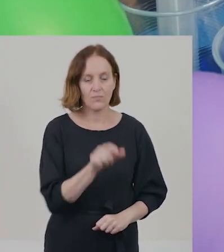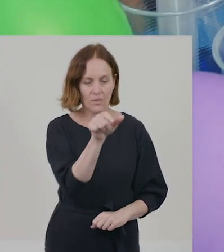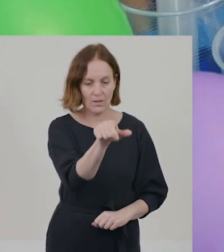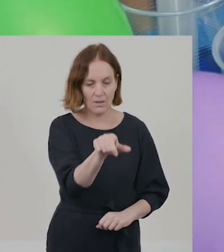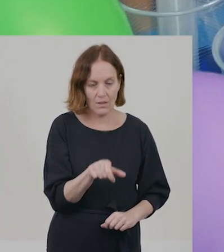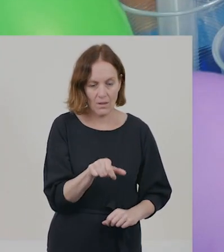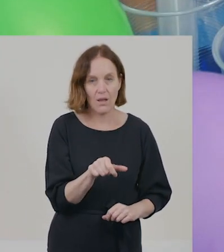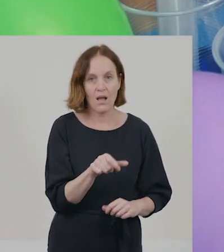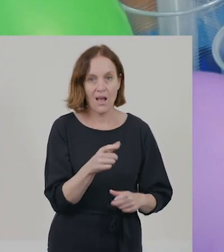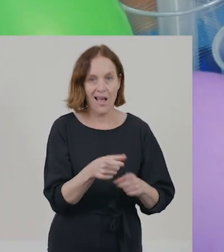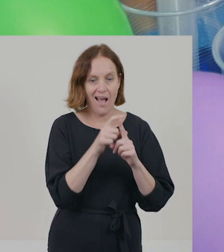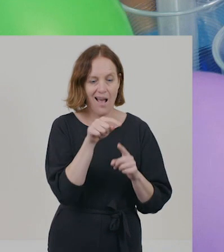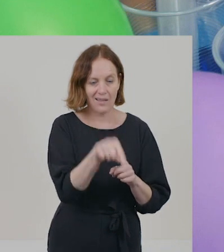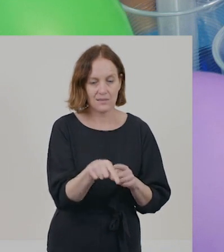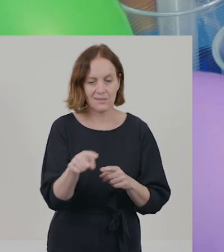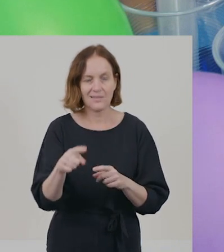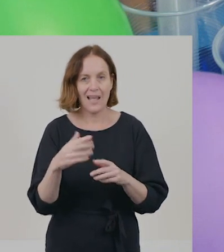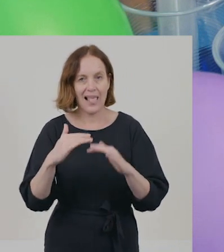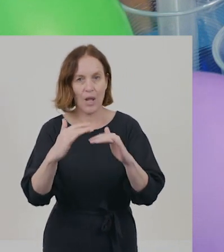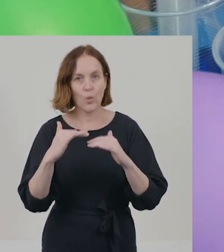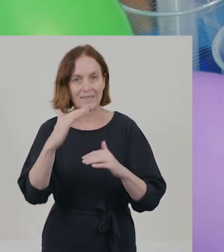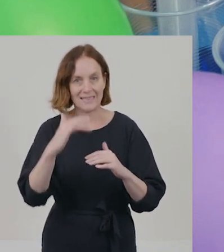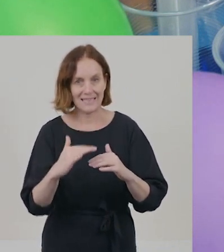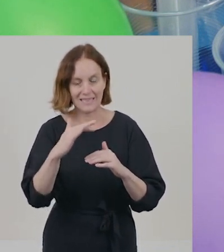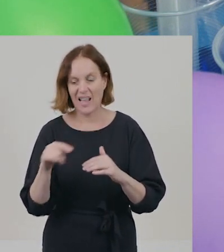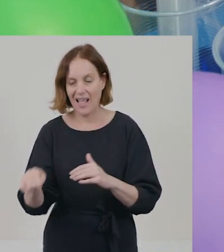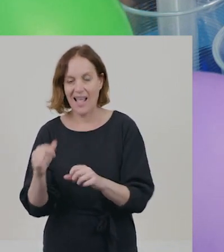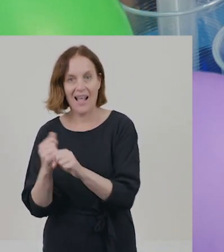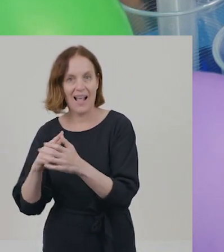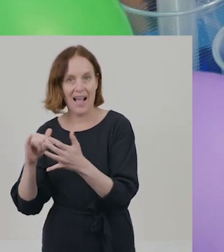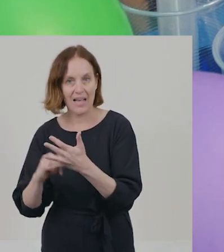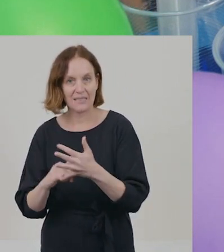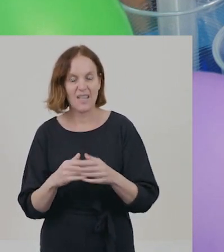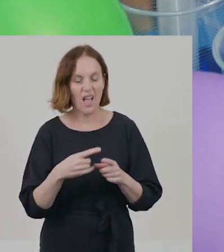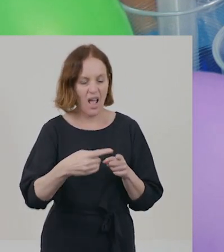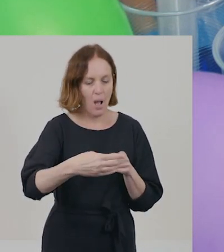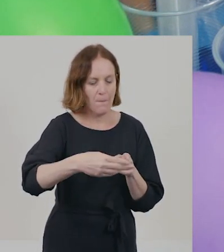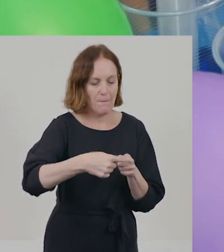I've placed a solid, liquid and gas into each syringe, and the ends have been